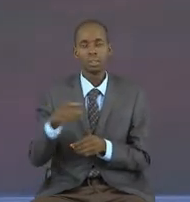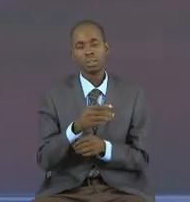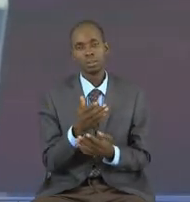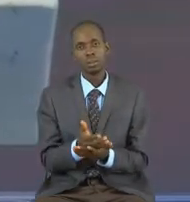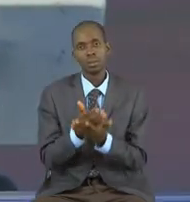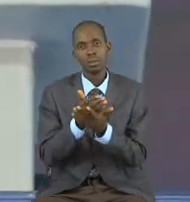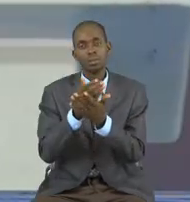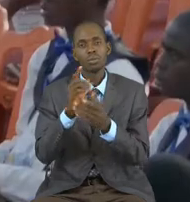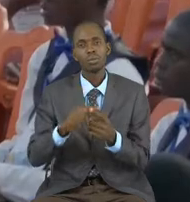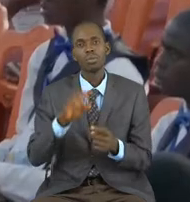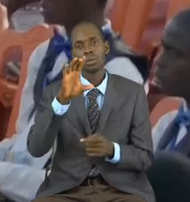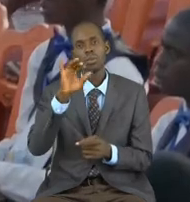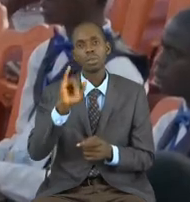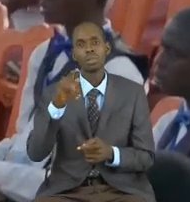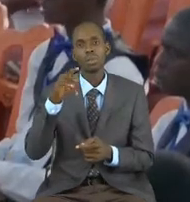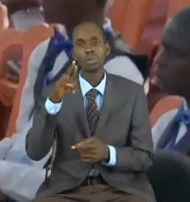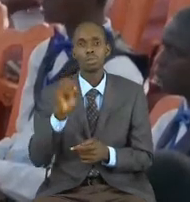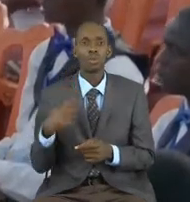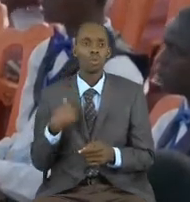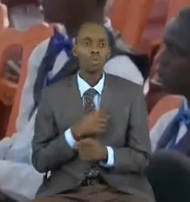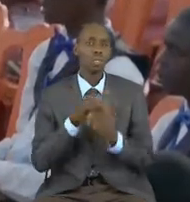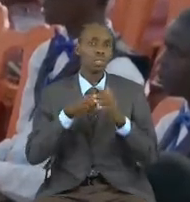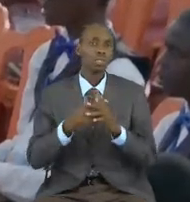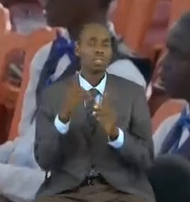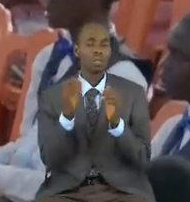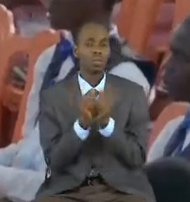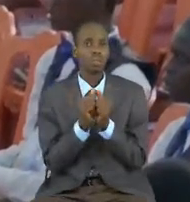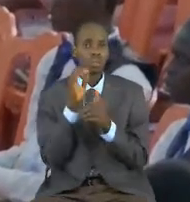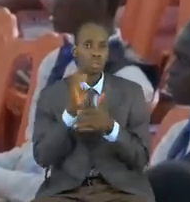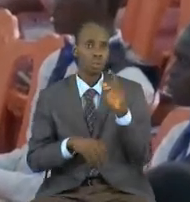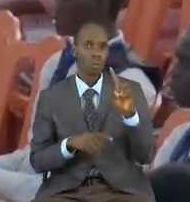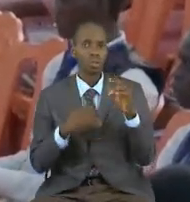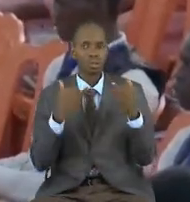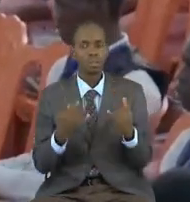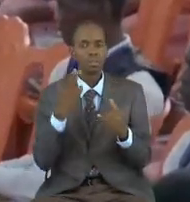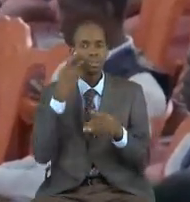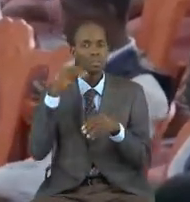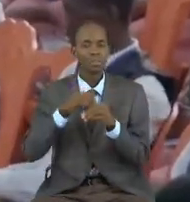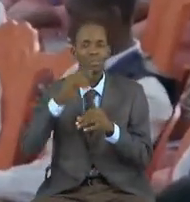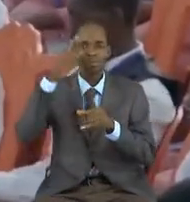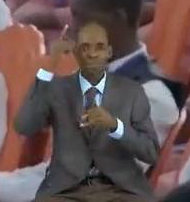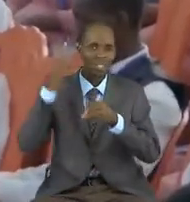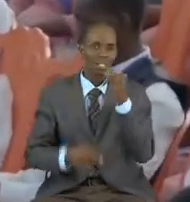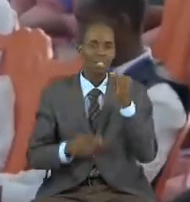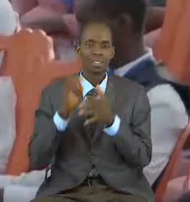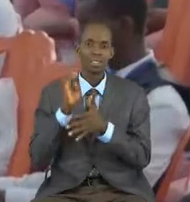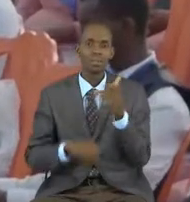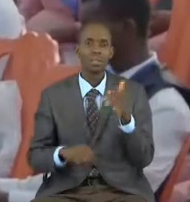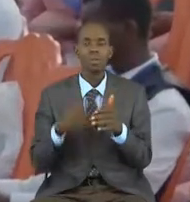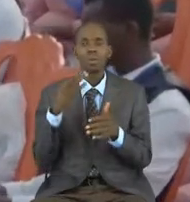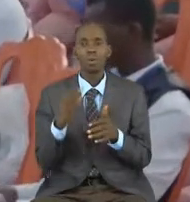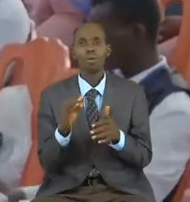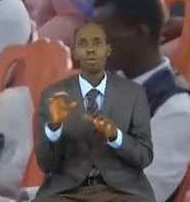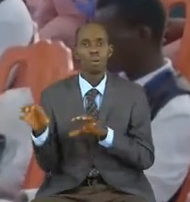We started from chapter 1. Look at the last chapter of Acts of the Apostles. Chapter 28, we're reading